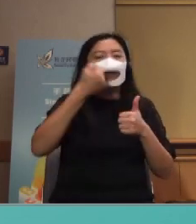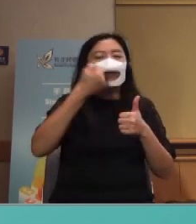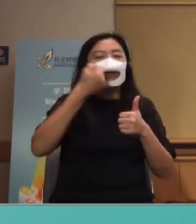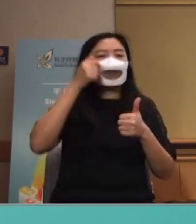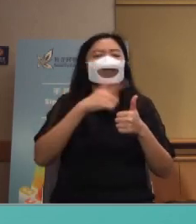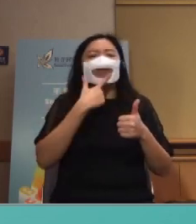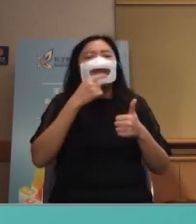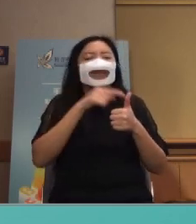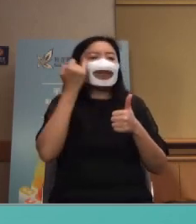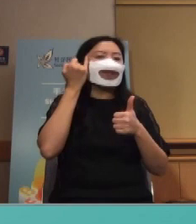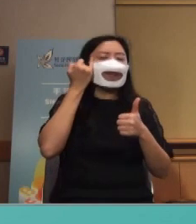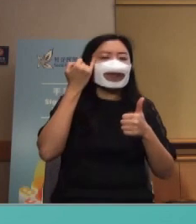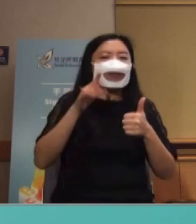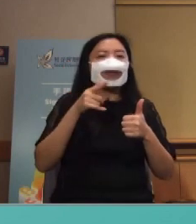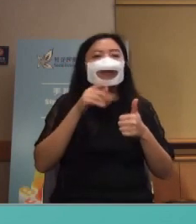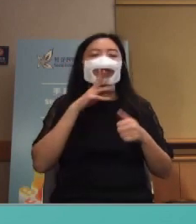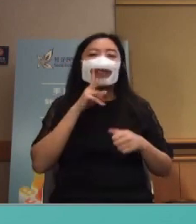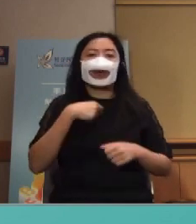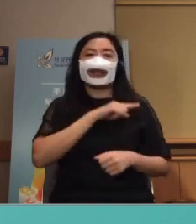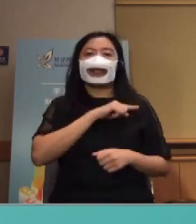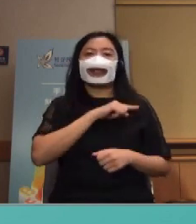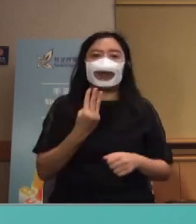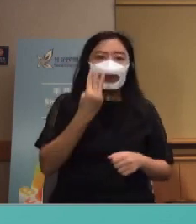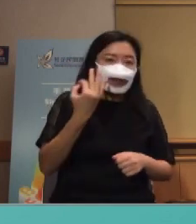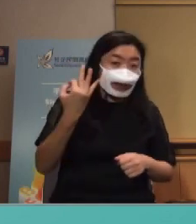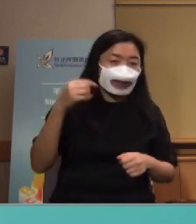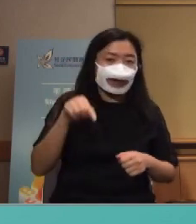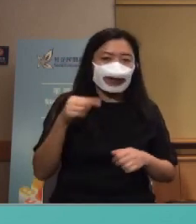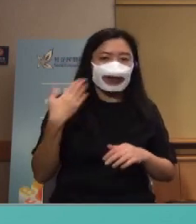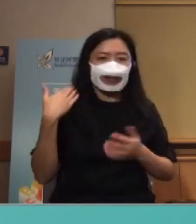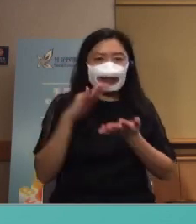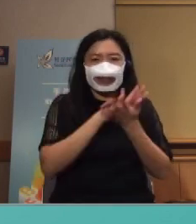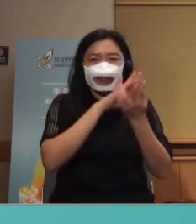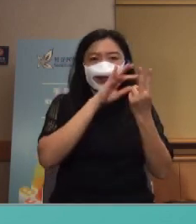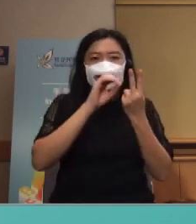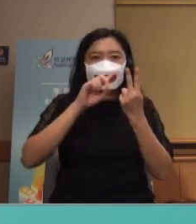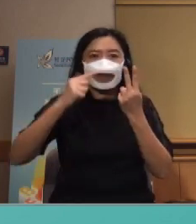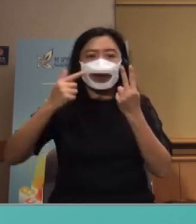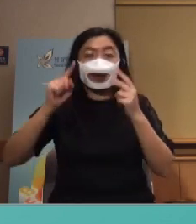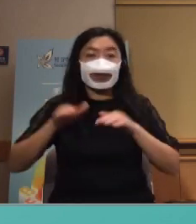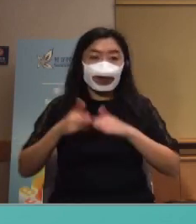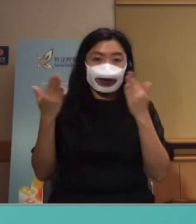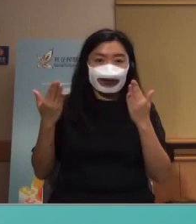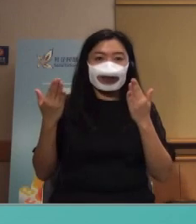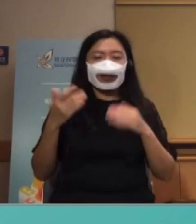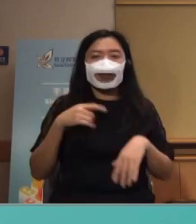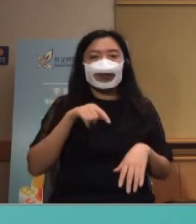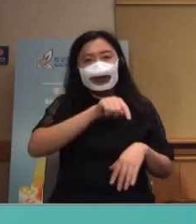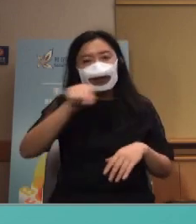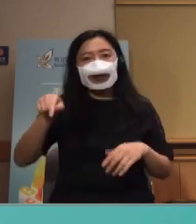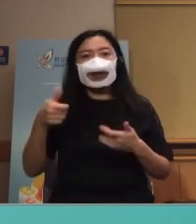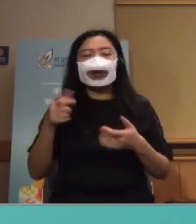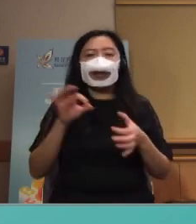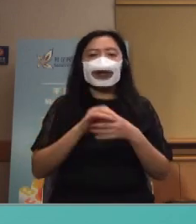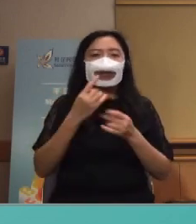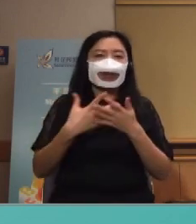into Web3 in about 2018. I worked at Kinetic, so it was one of the more famous crypto VCs to come out of Hong Kong. And the issues that existed then